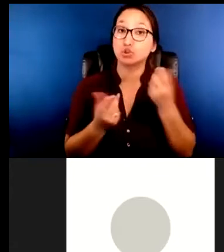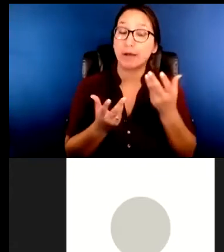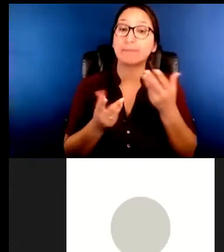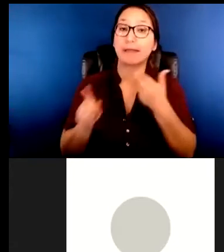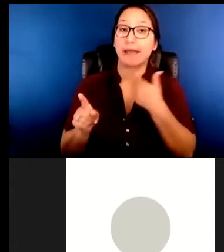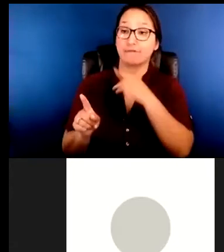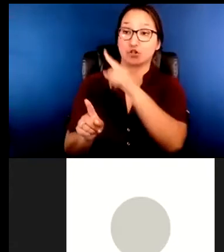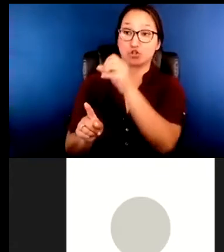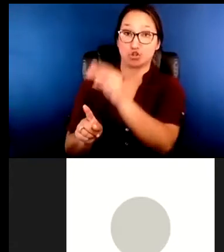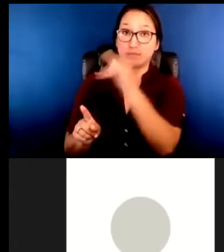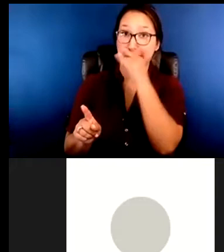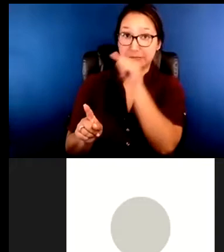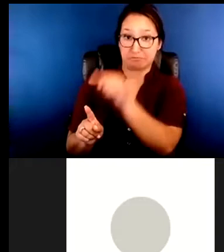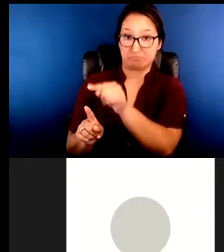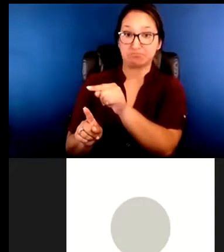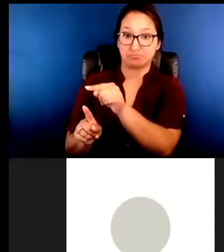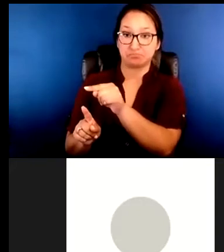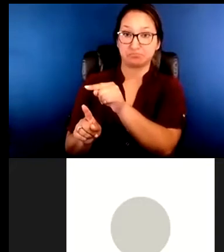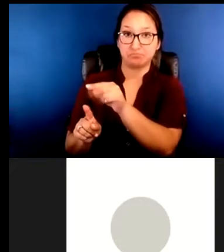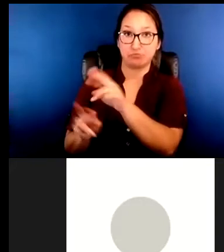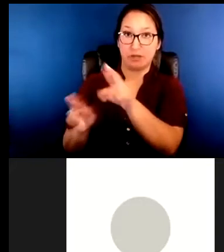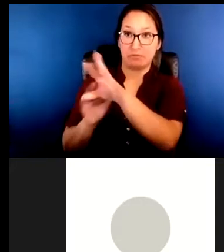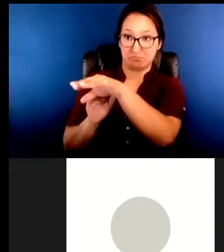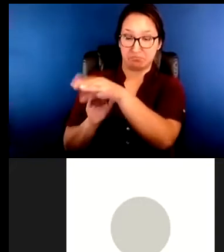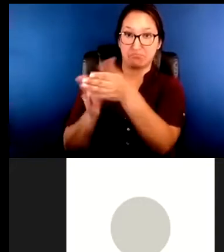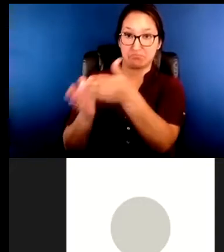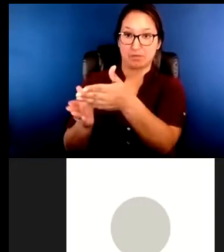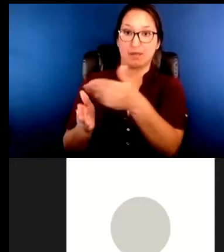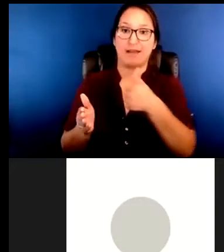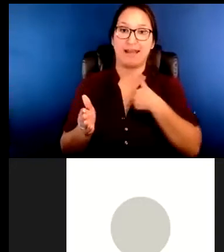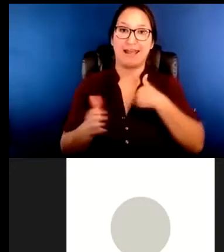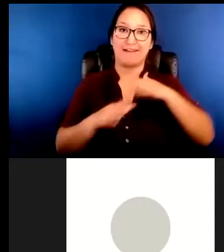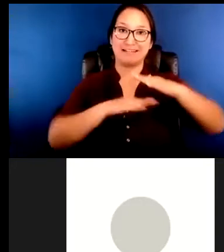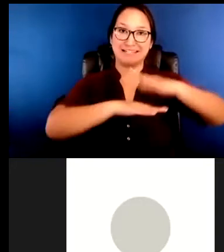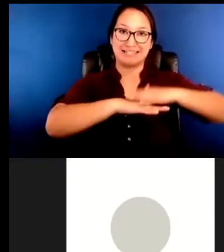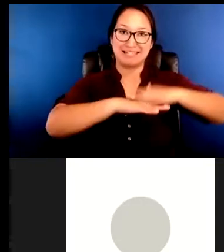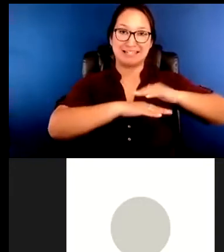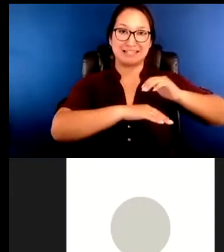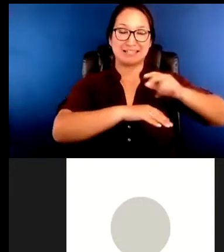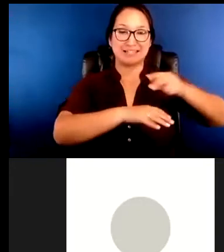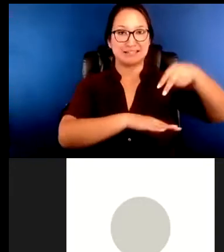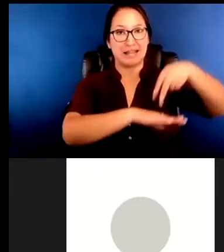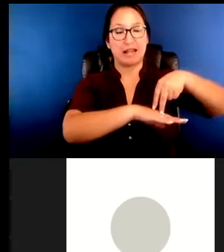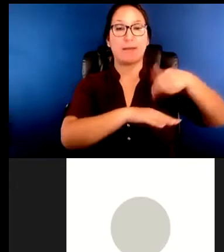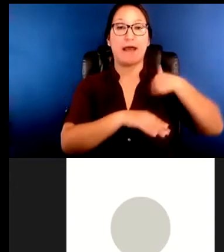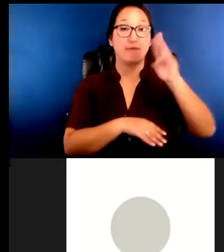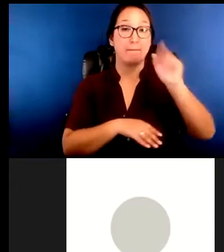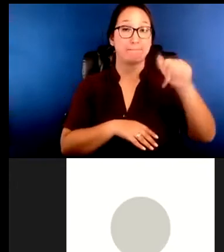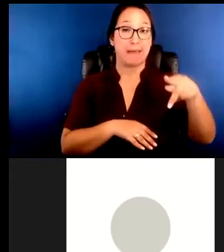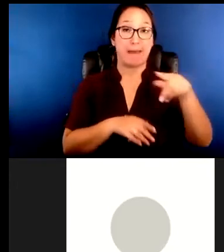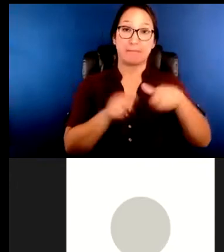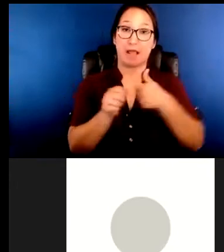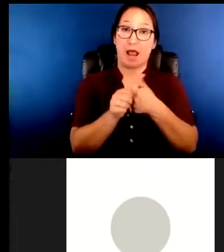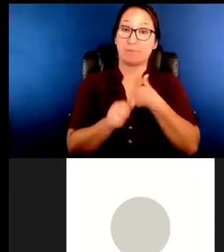and I have on Zoom, I have a stand-up desk. I have my mat behind me. I try to use that as much as I can. And then